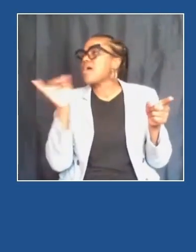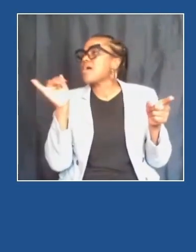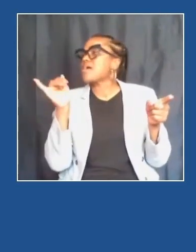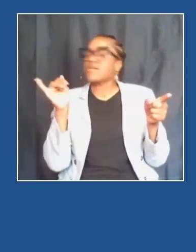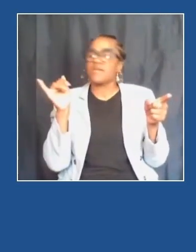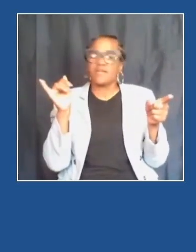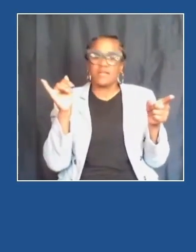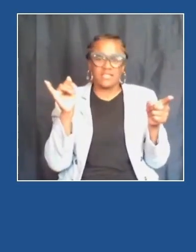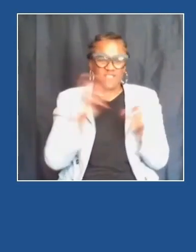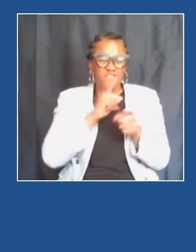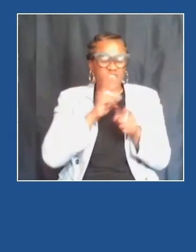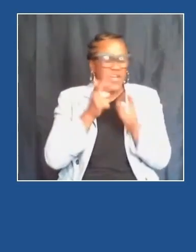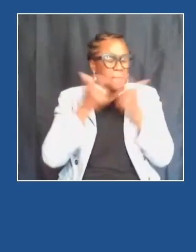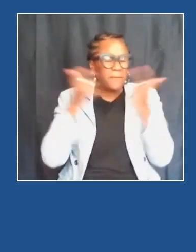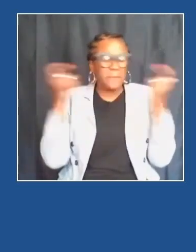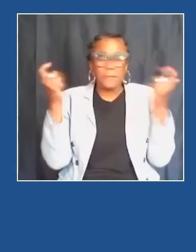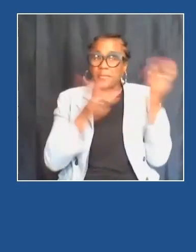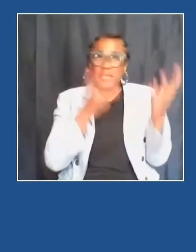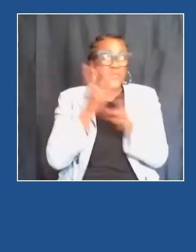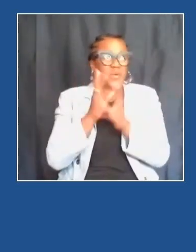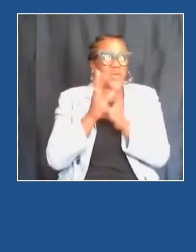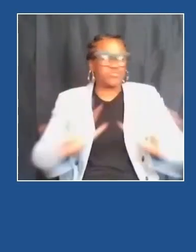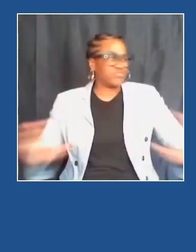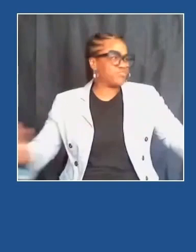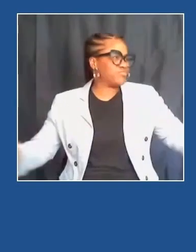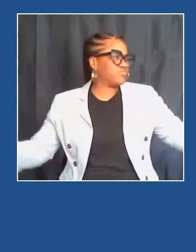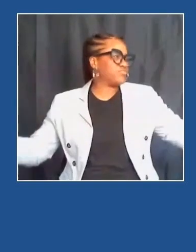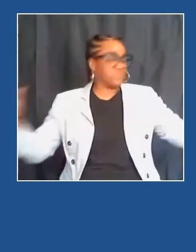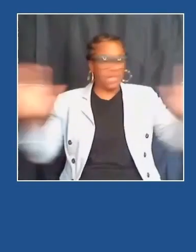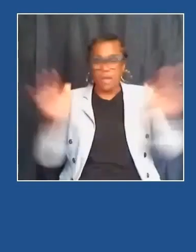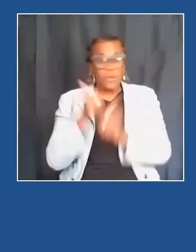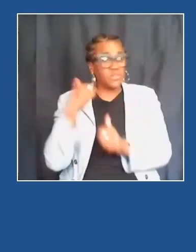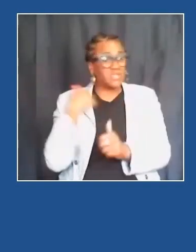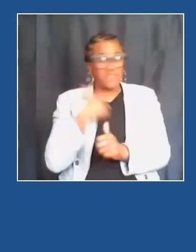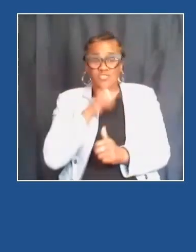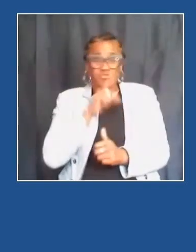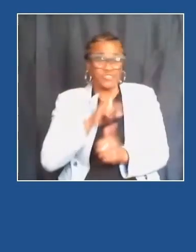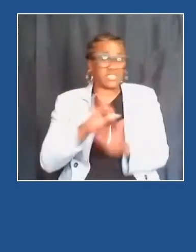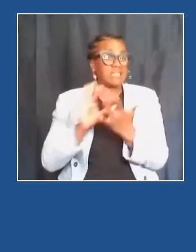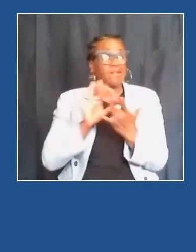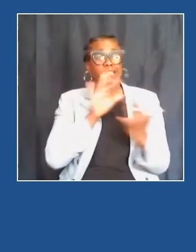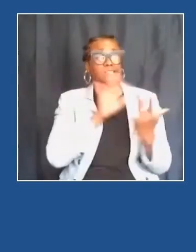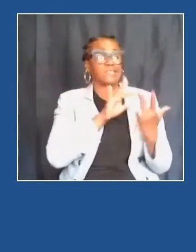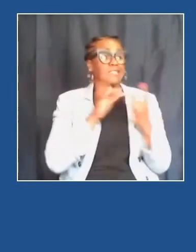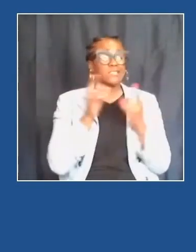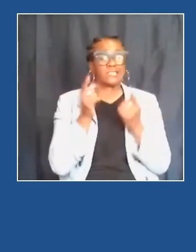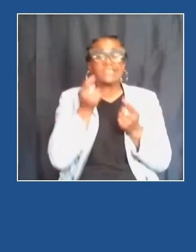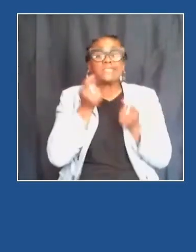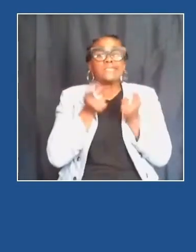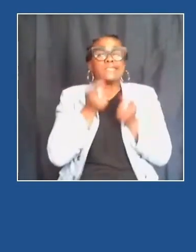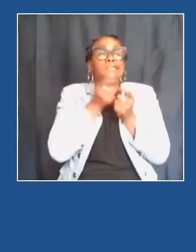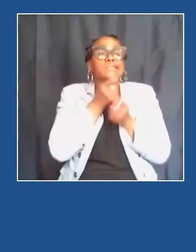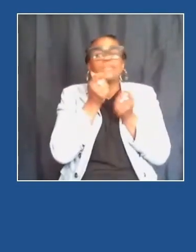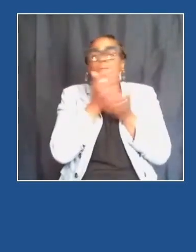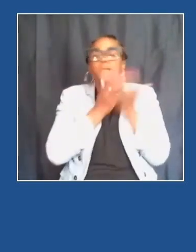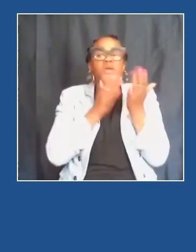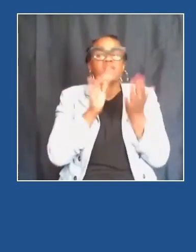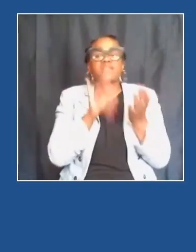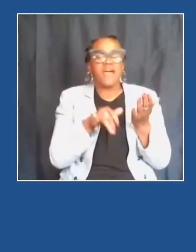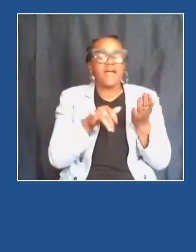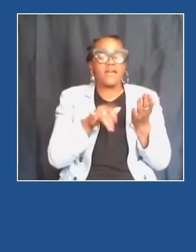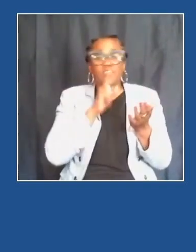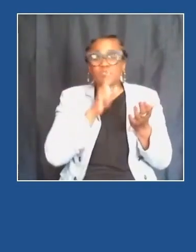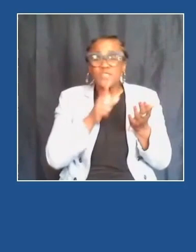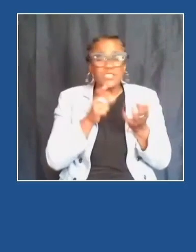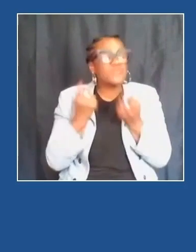It's a very big world out there, and most of us only come in contact with a tiny, tiny, tiny portion of it. There are